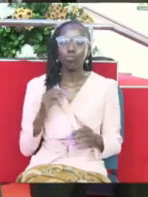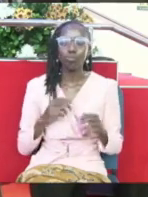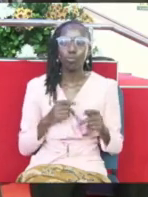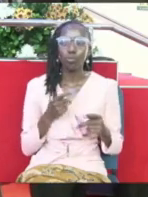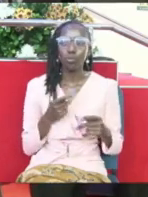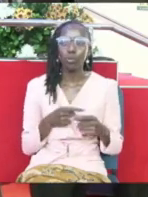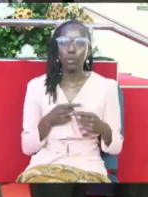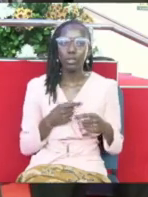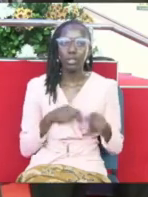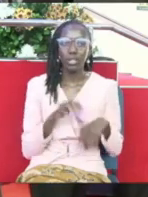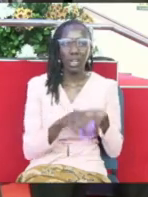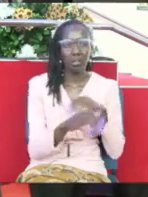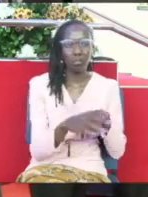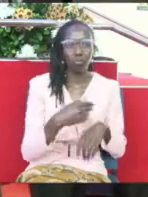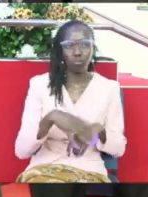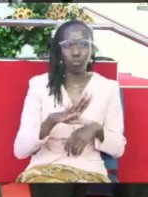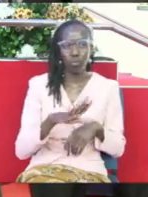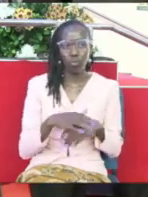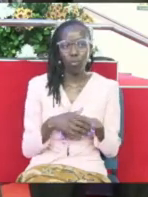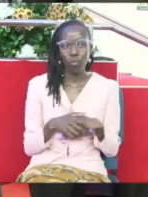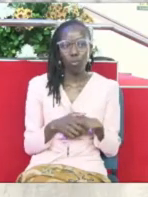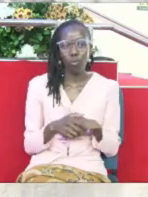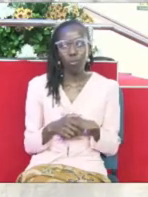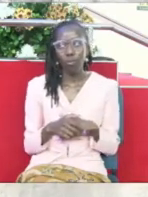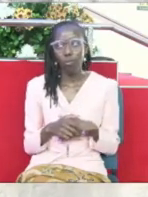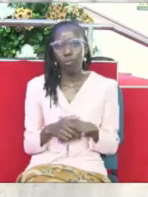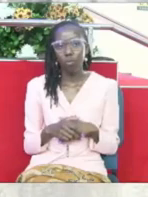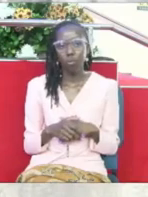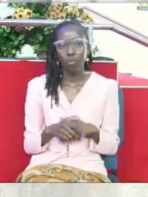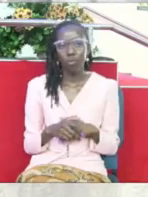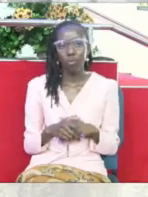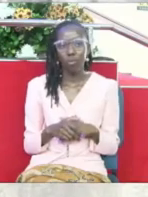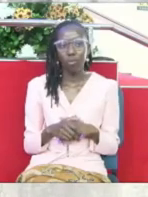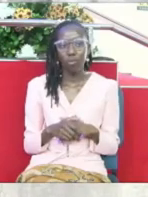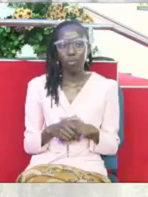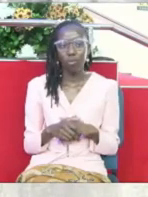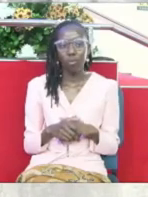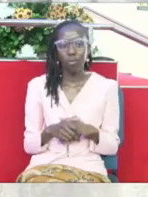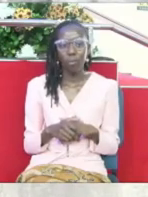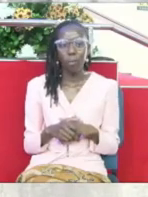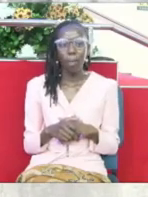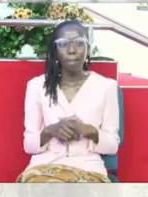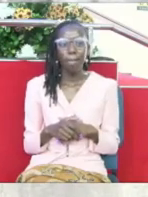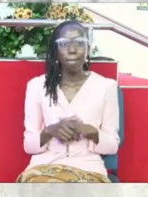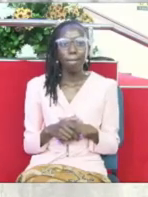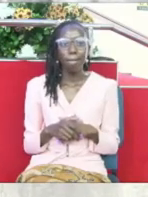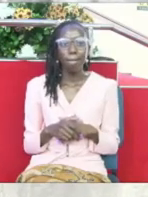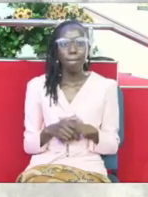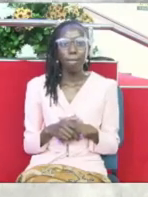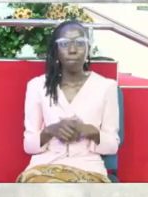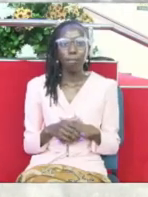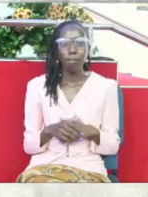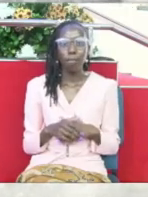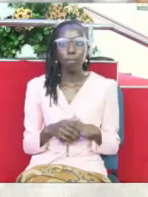nyumba. And suddenly there are thieves. Na ghafla pawe na wezi. Who have entered into your house. Ambao wameingia kwenye nyumba. And your husband runs